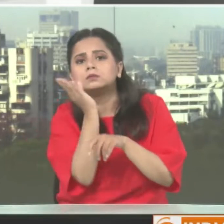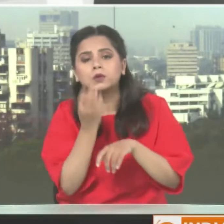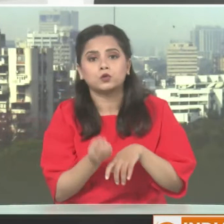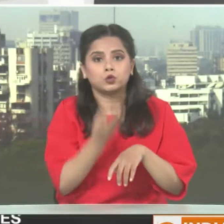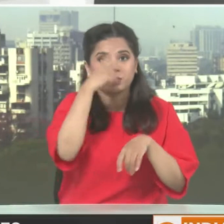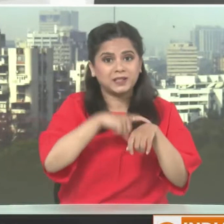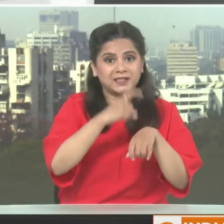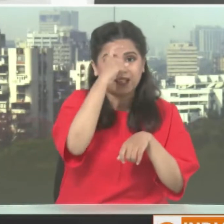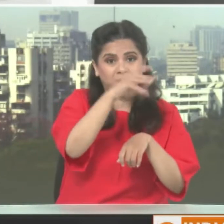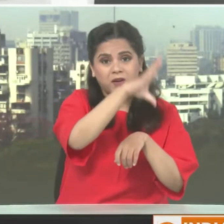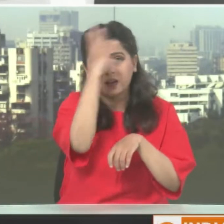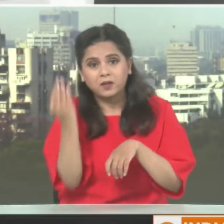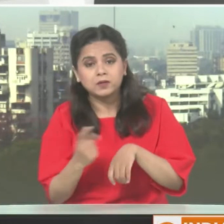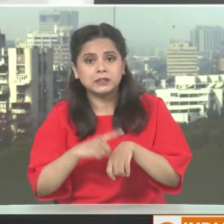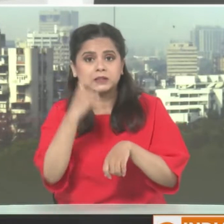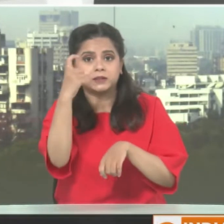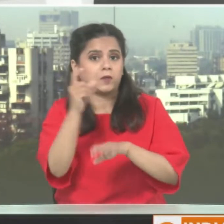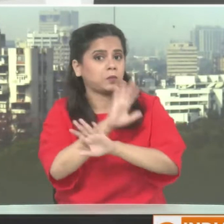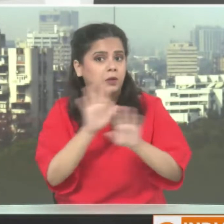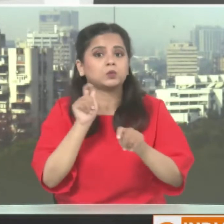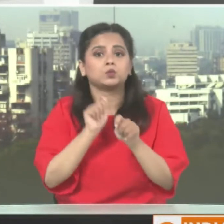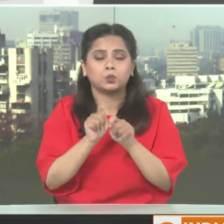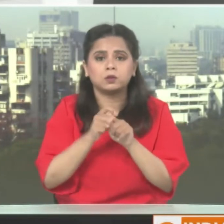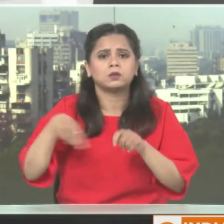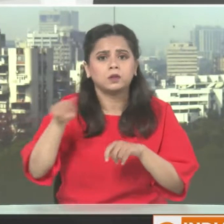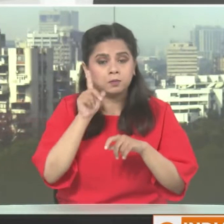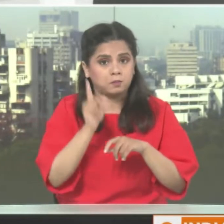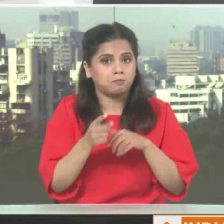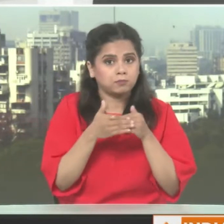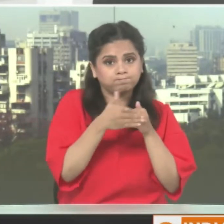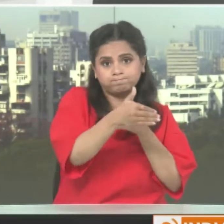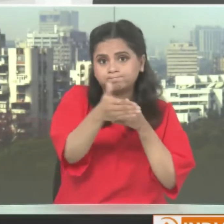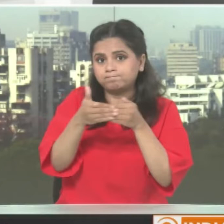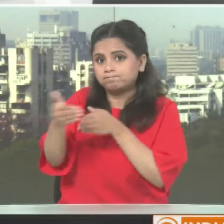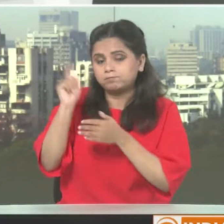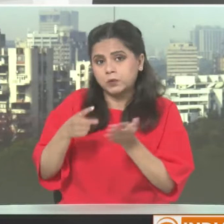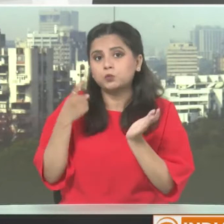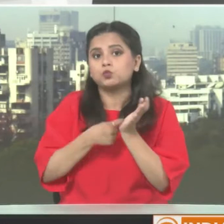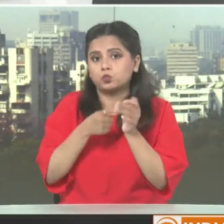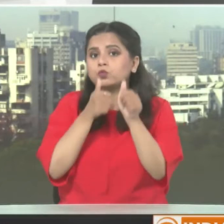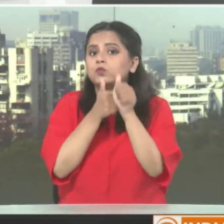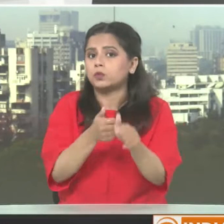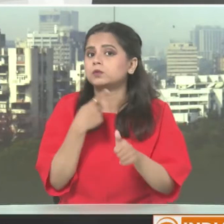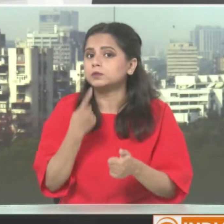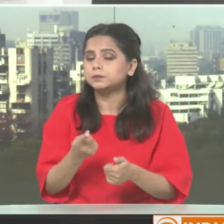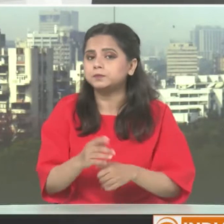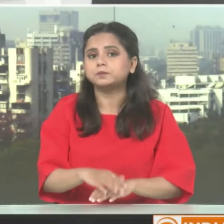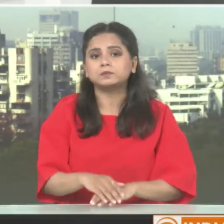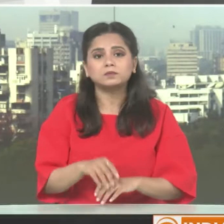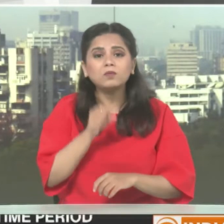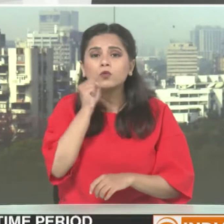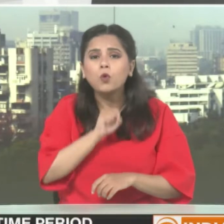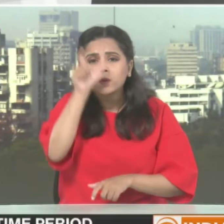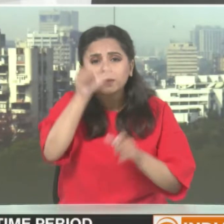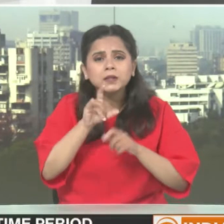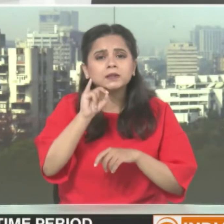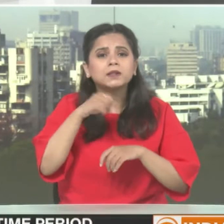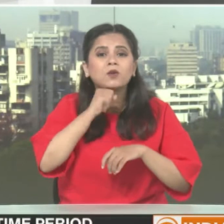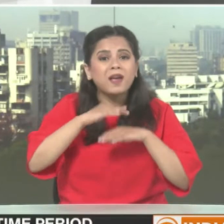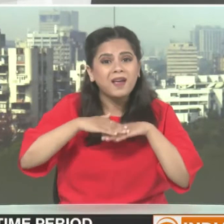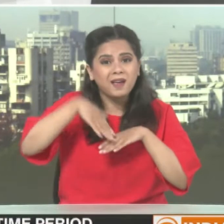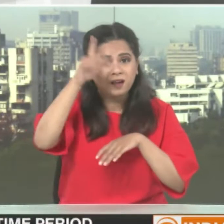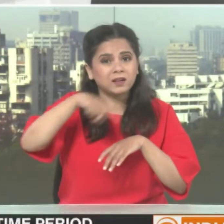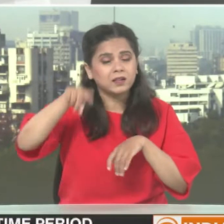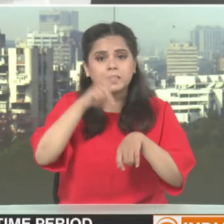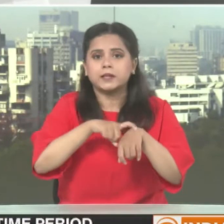morning to 7 in the evening, with implementing social distancing measures. Senior citizens will be given a